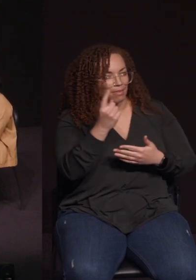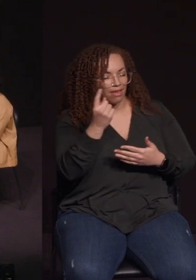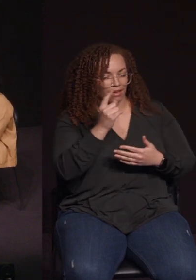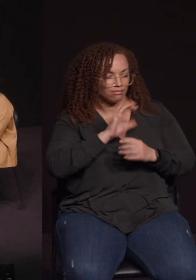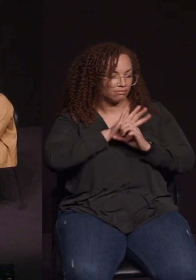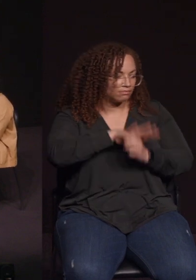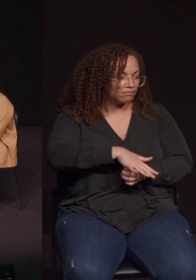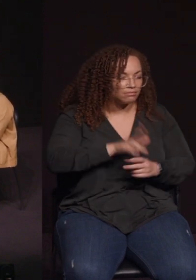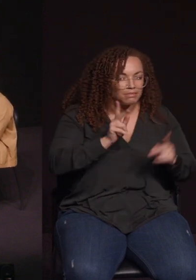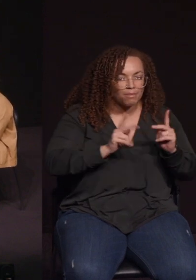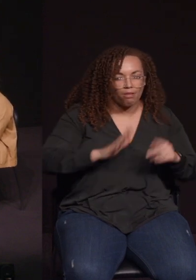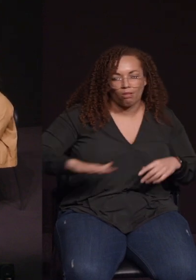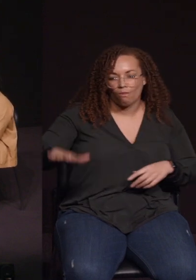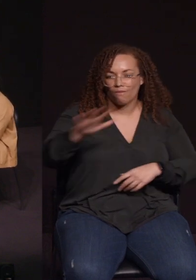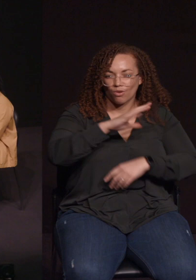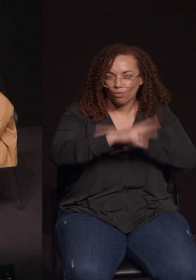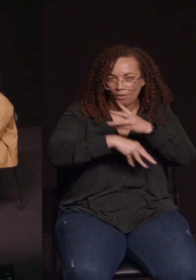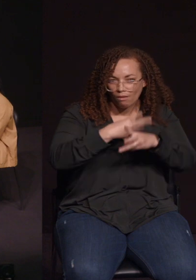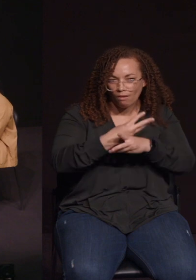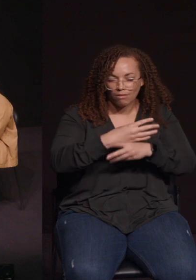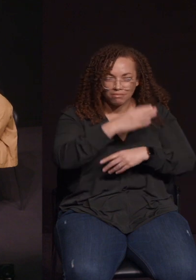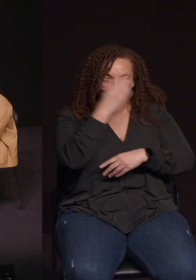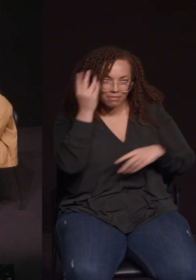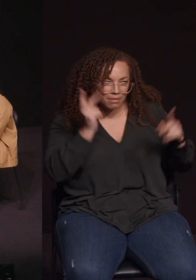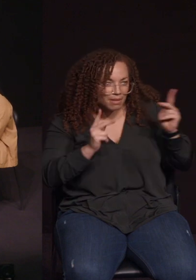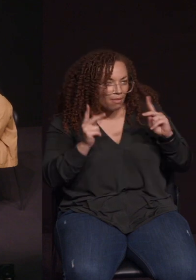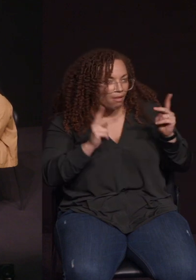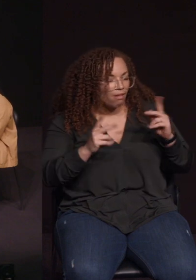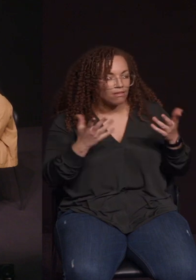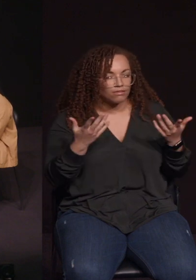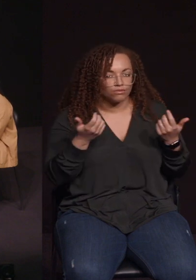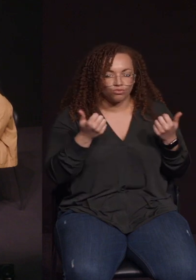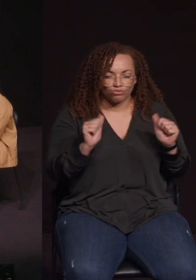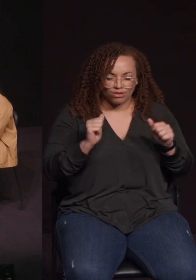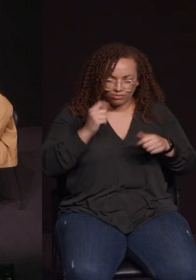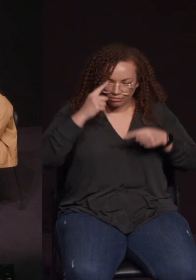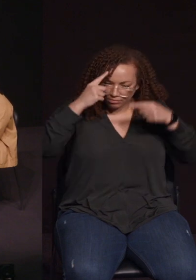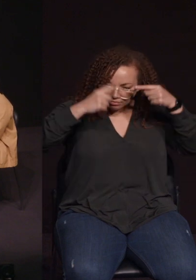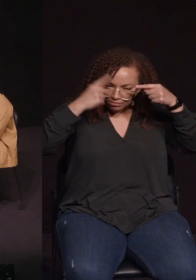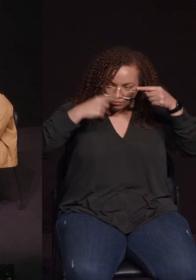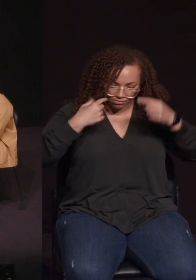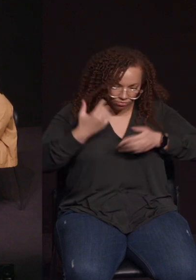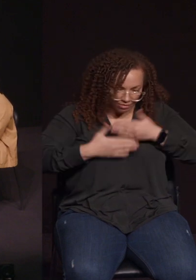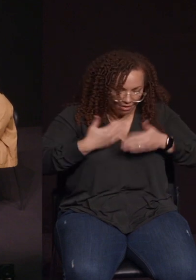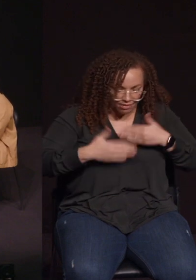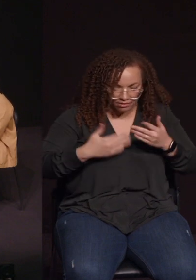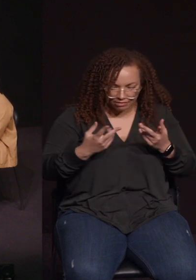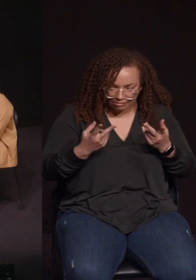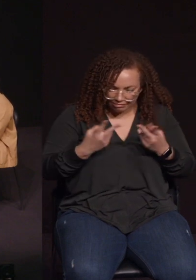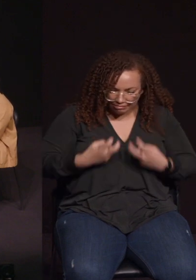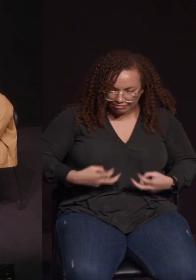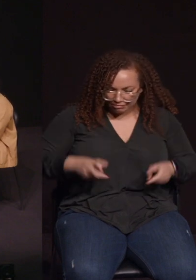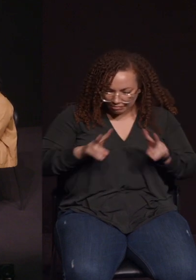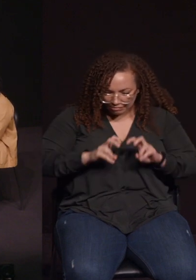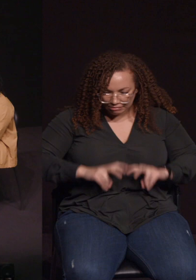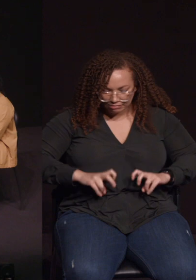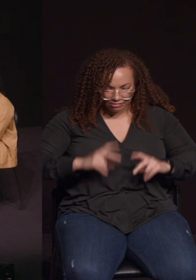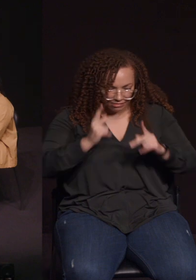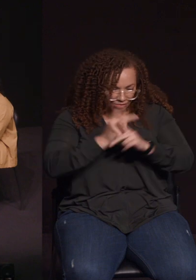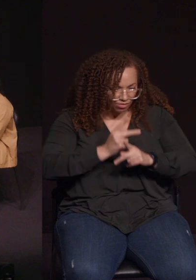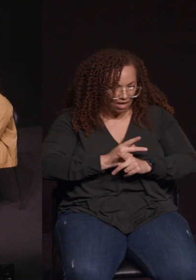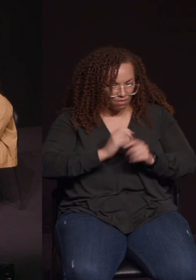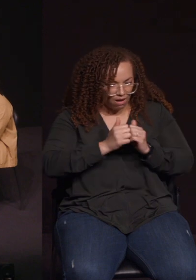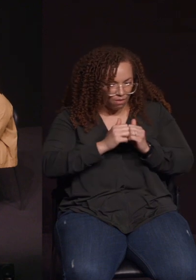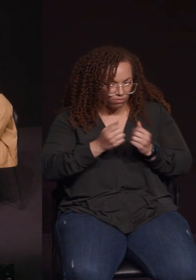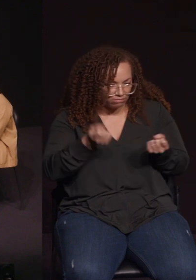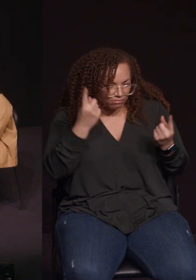all across the world are trying to practice and figure out how to make sense of. So I'm wondering if y'all could